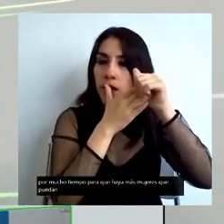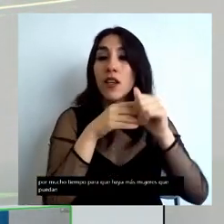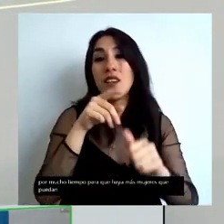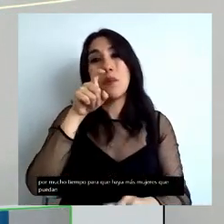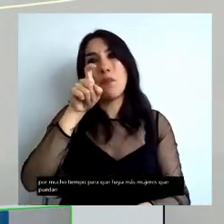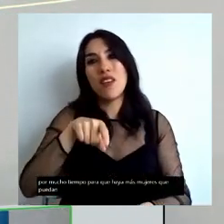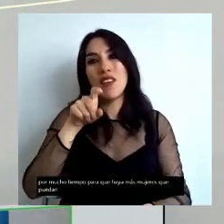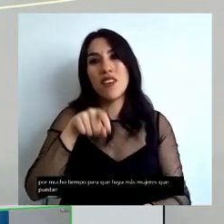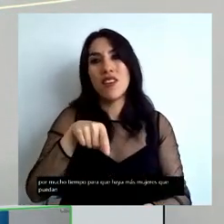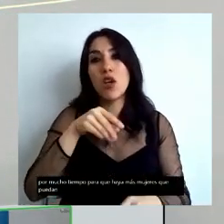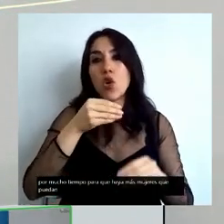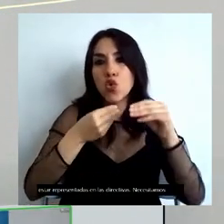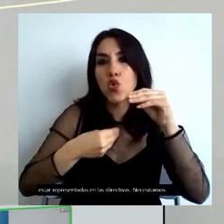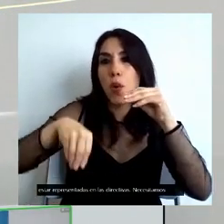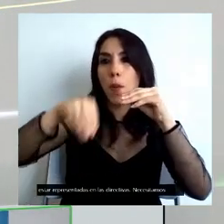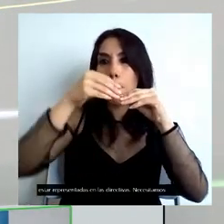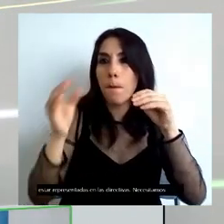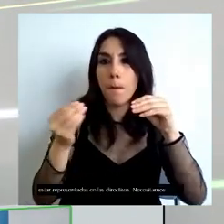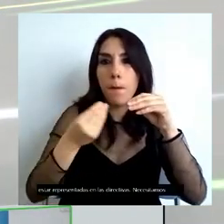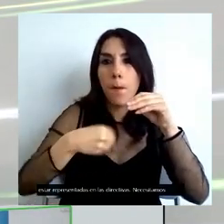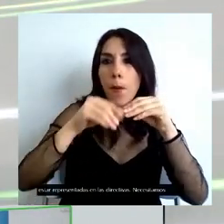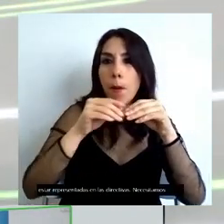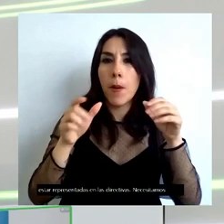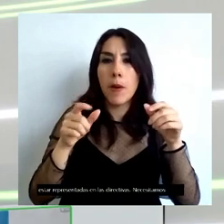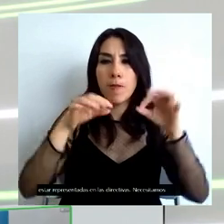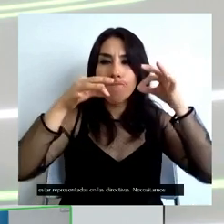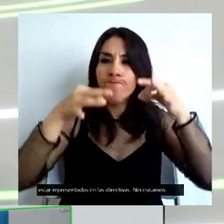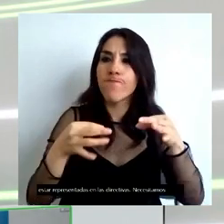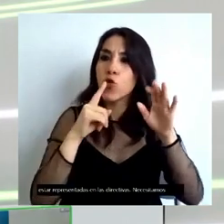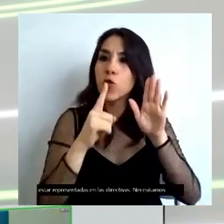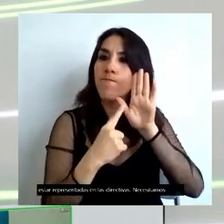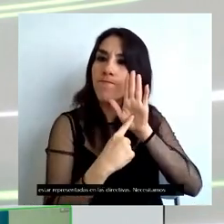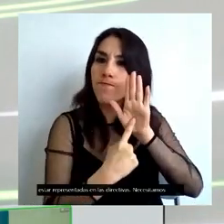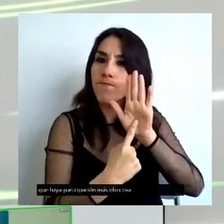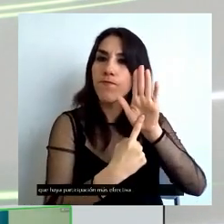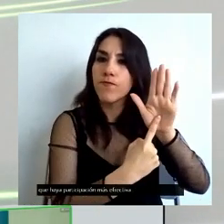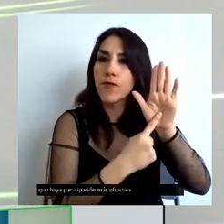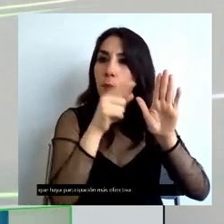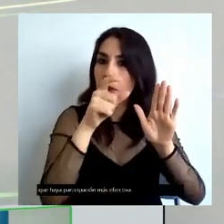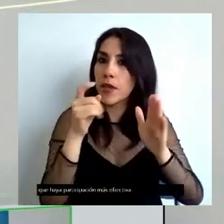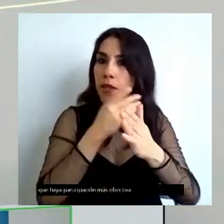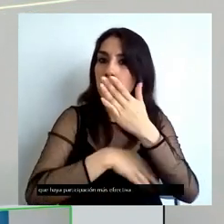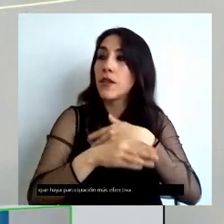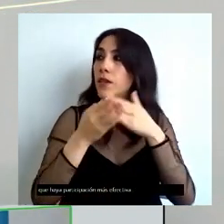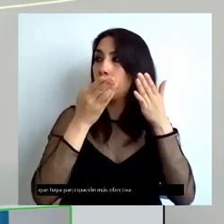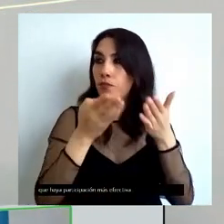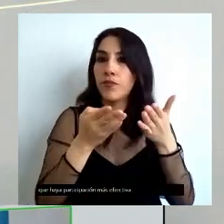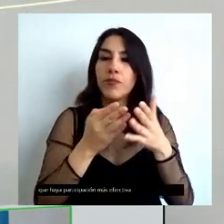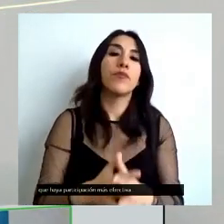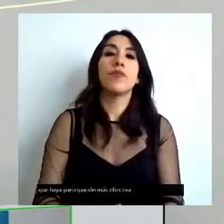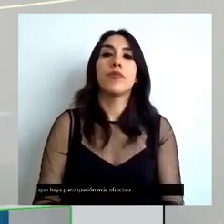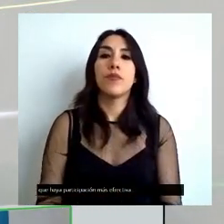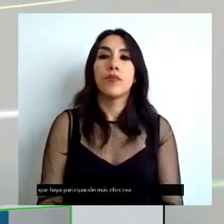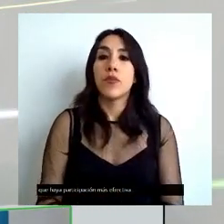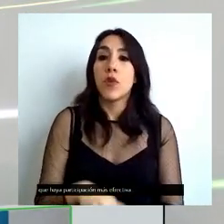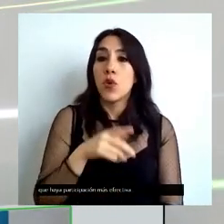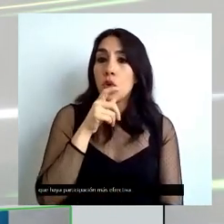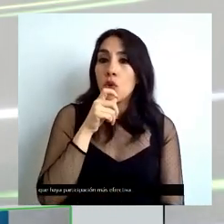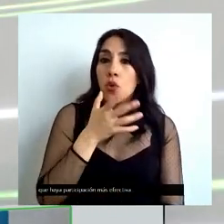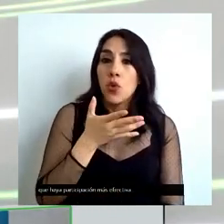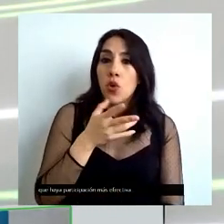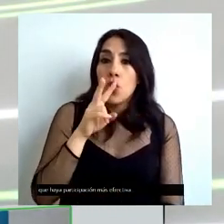in the boards, so they can have a more effective and more visible participation. So